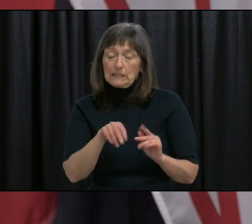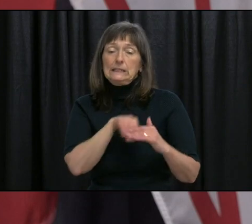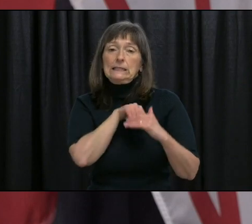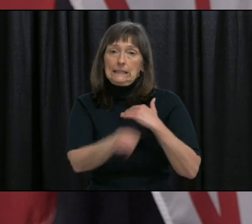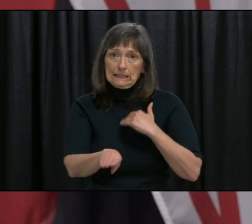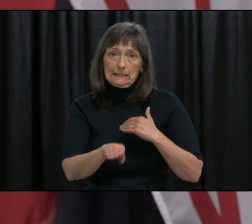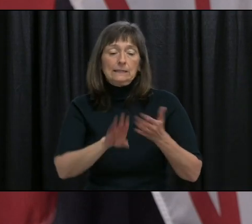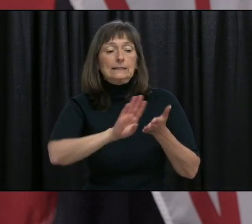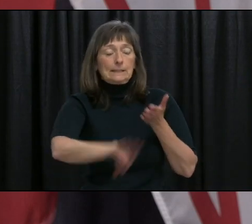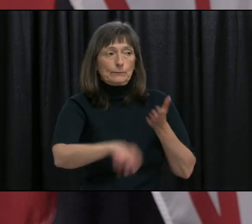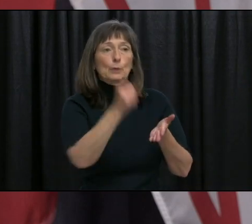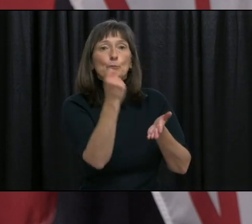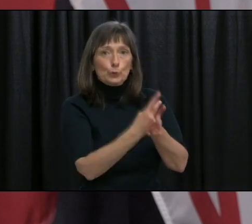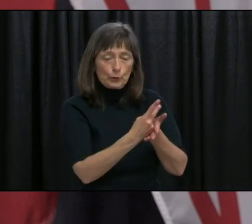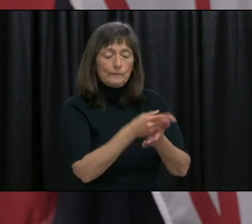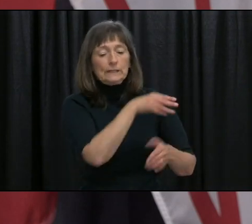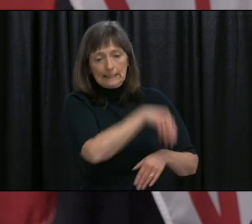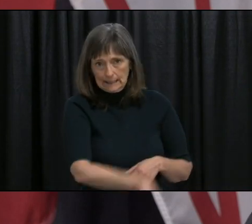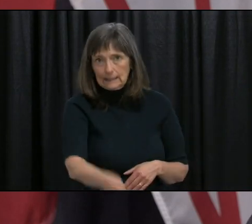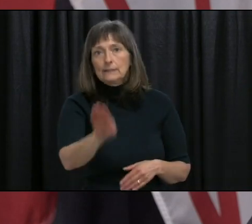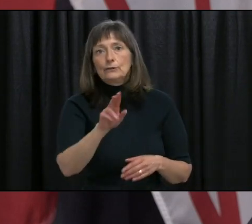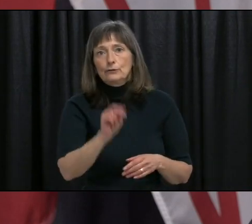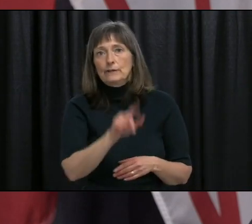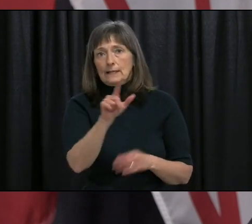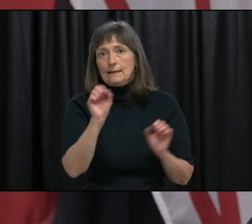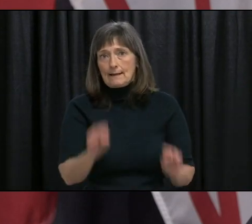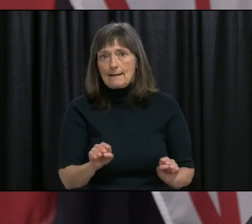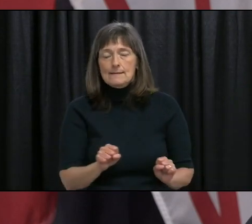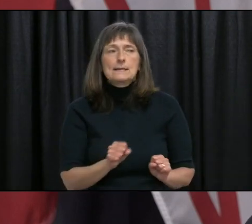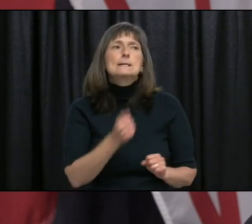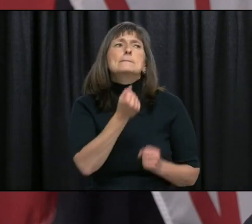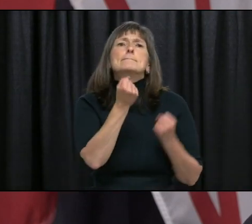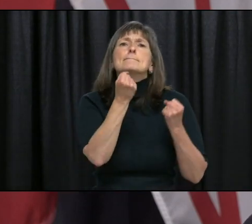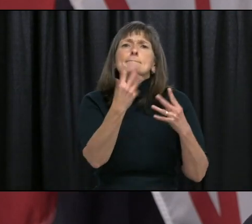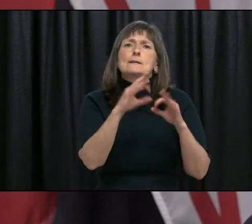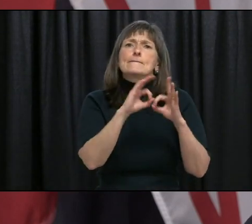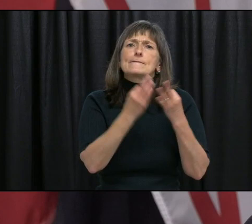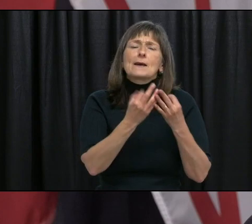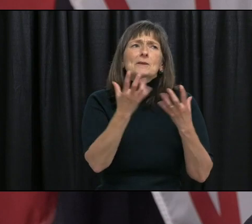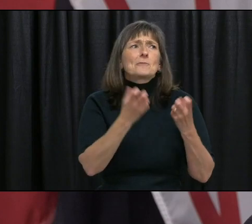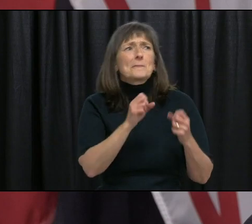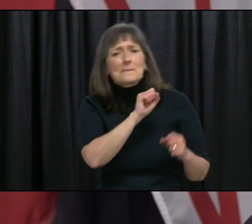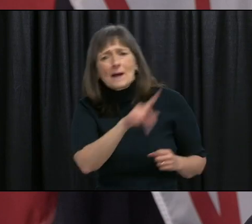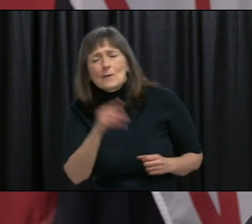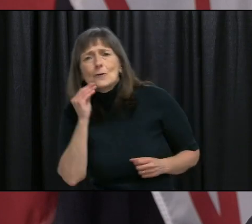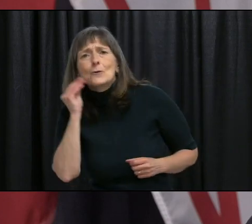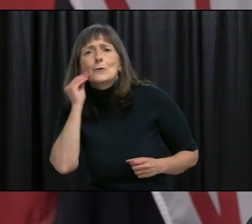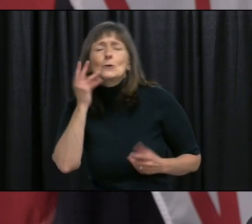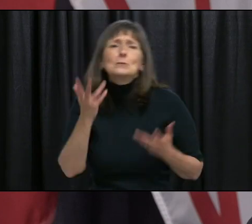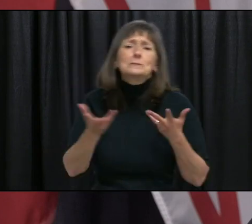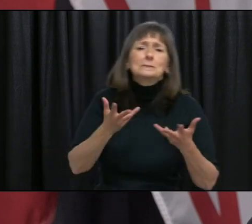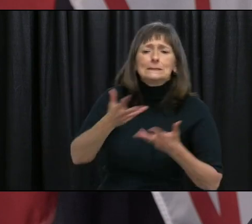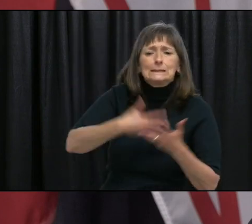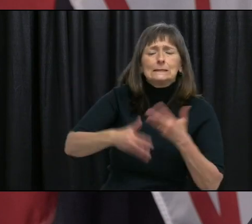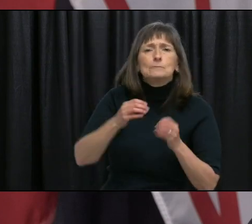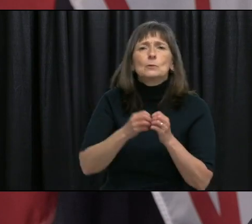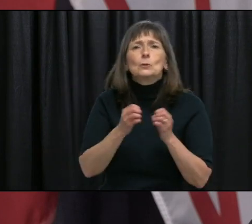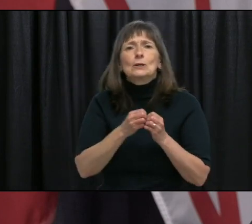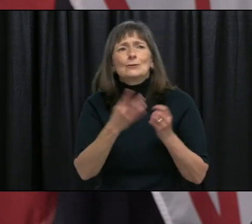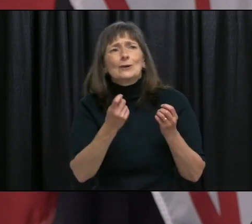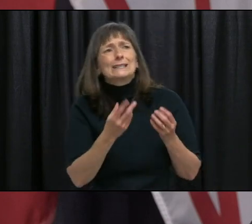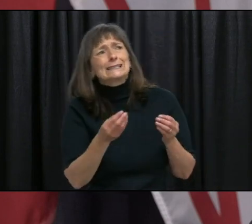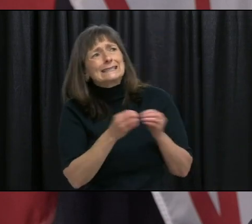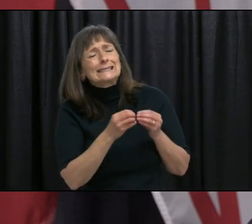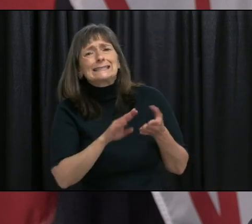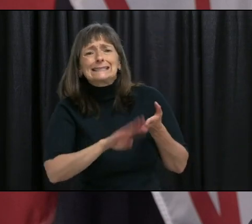the exemption order. And we know many families are looking for reconnecting and easing those restrictions, but I want to make sure that people, before